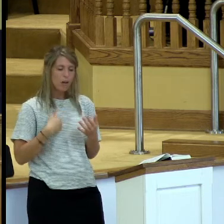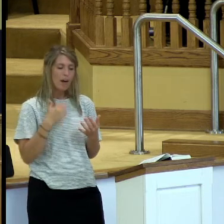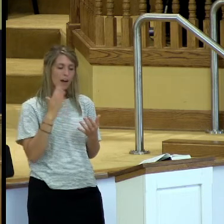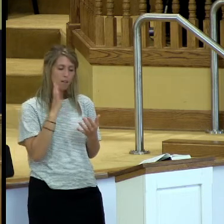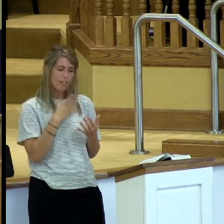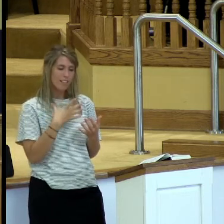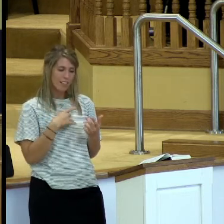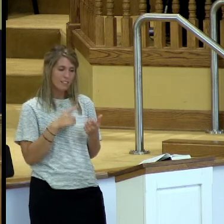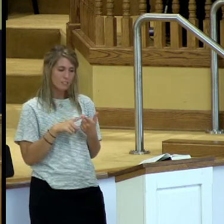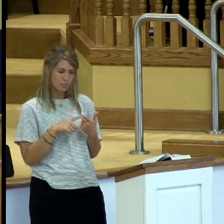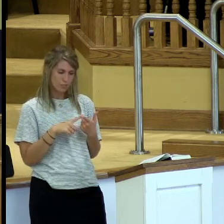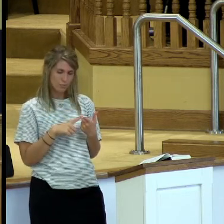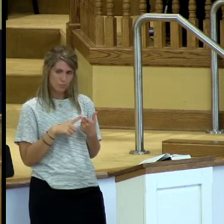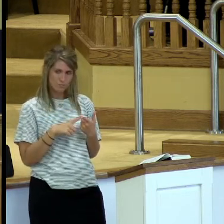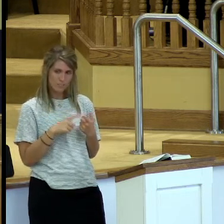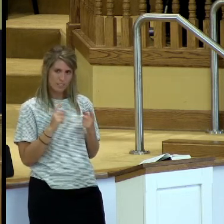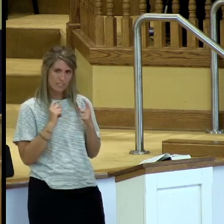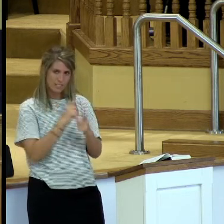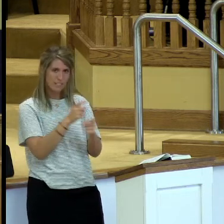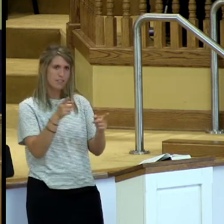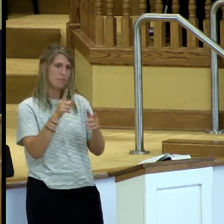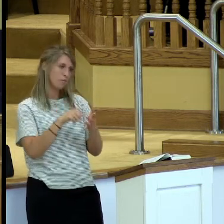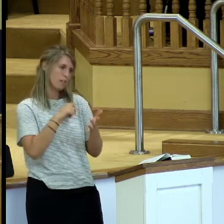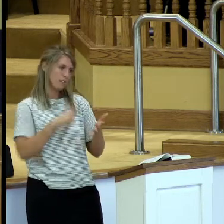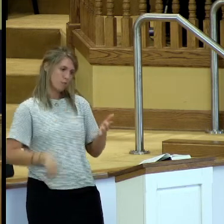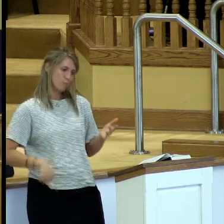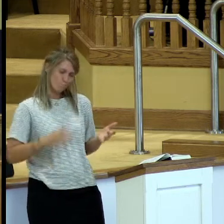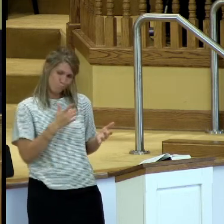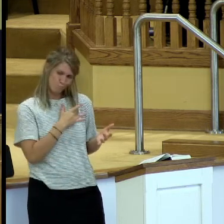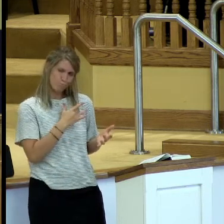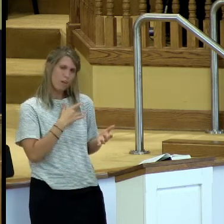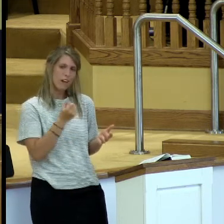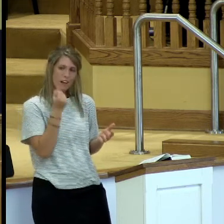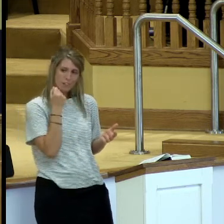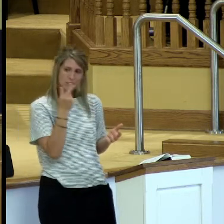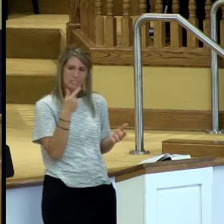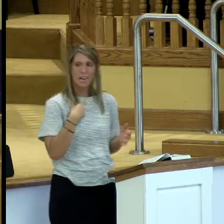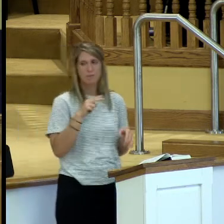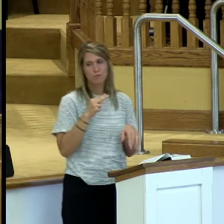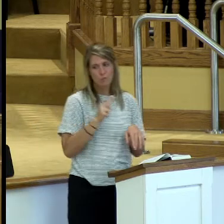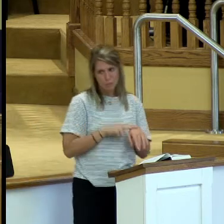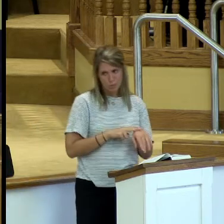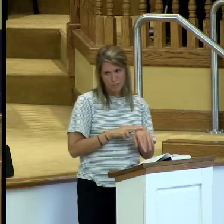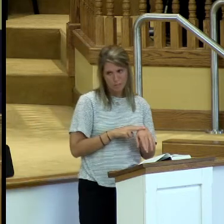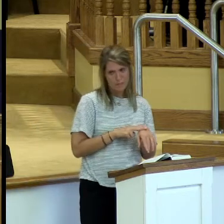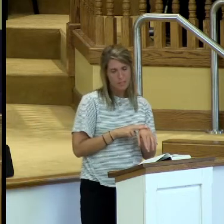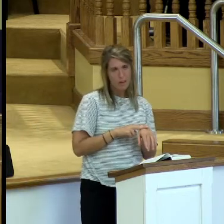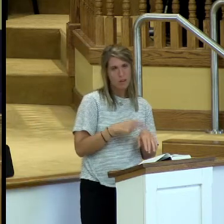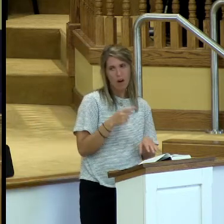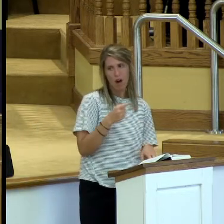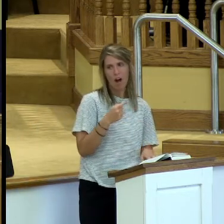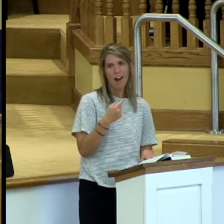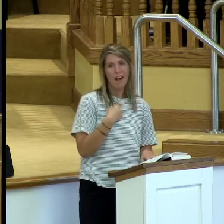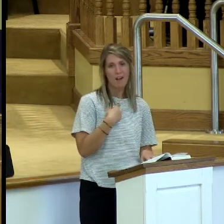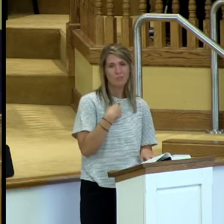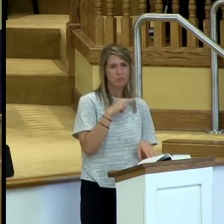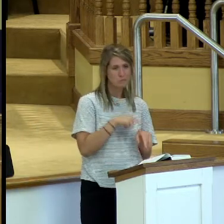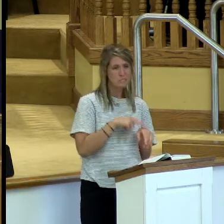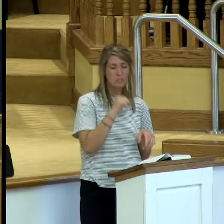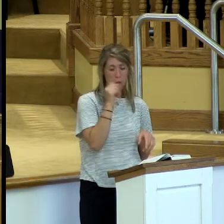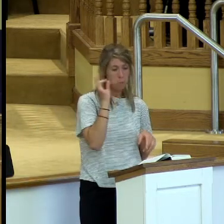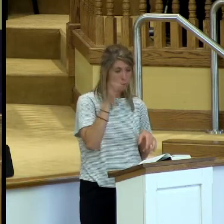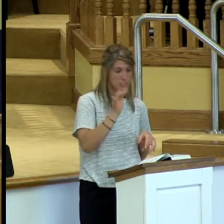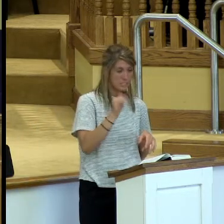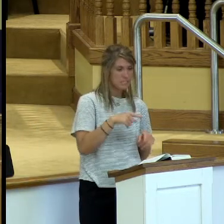I would like to give y'all what the Lord's given me. And understand, I normally, old Eli didn't preach like this,